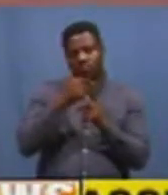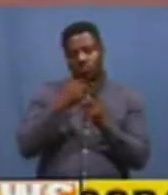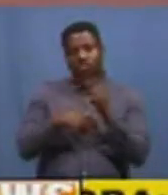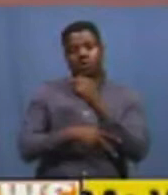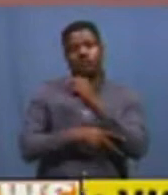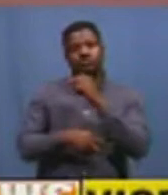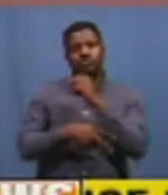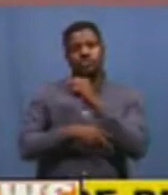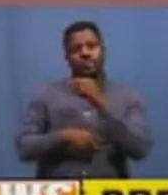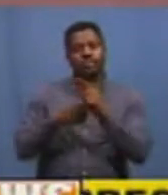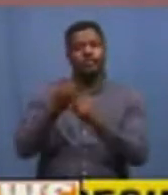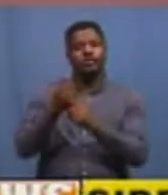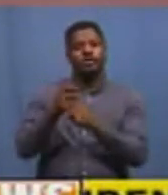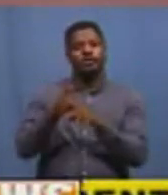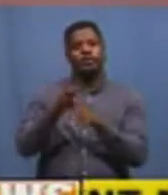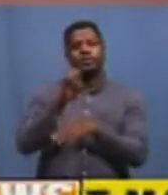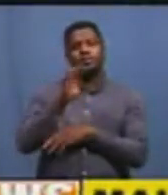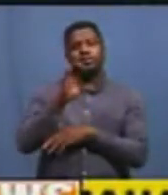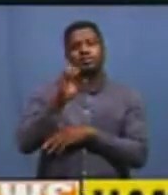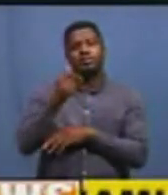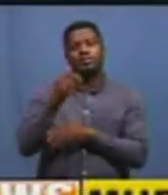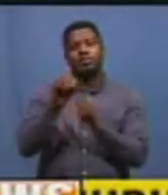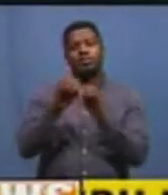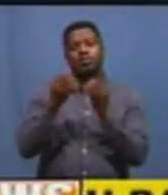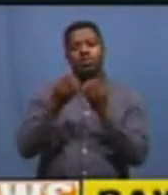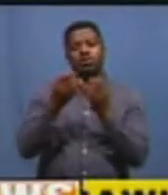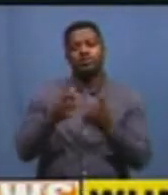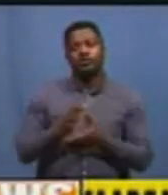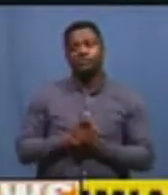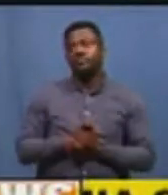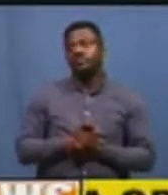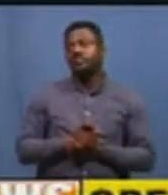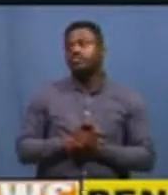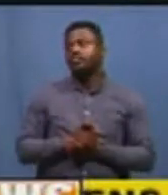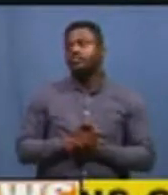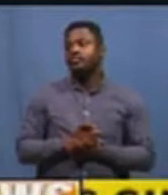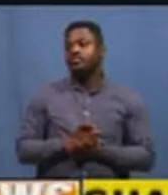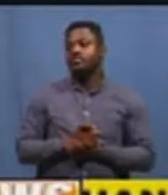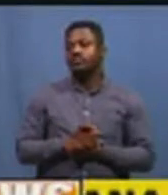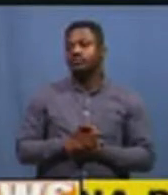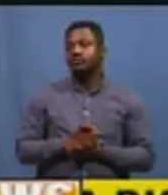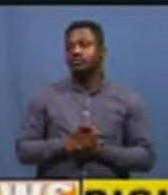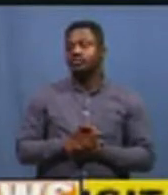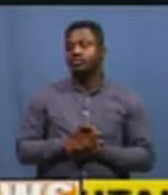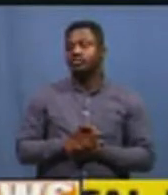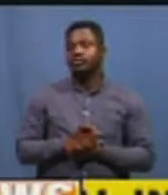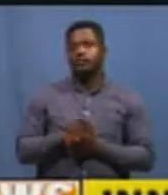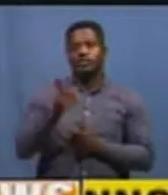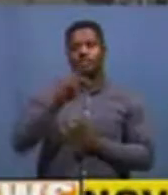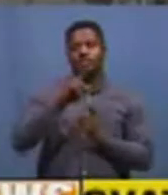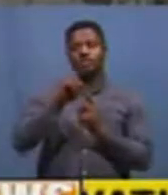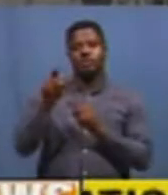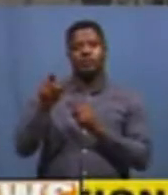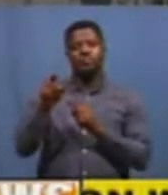characters parading themselves as ECG officials. Outages are losses to ECG. So if you supply